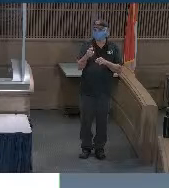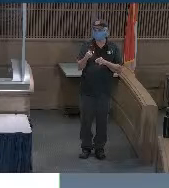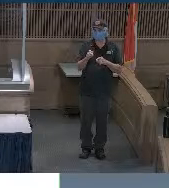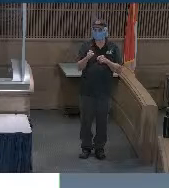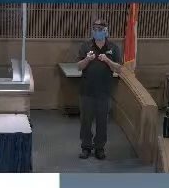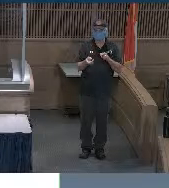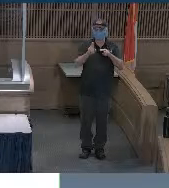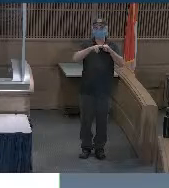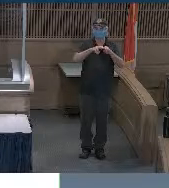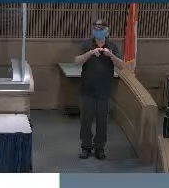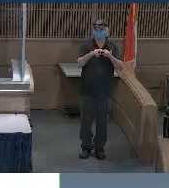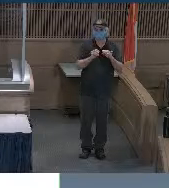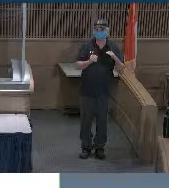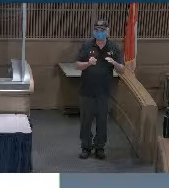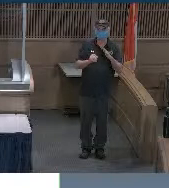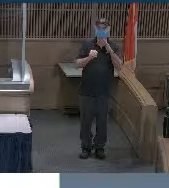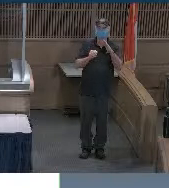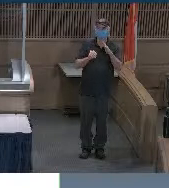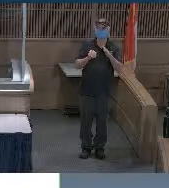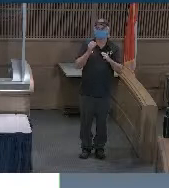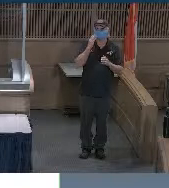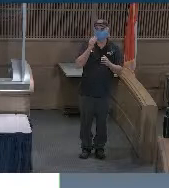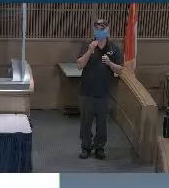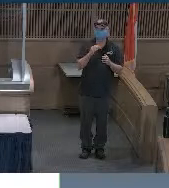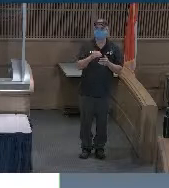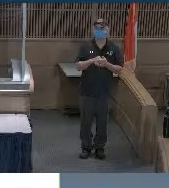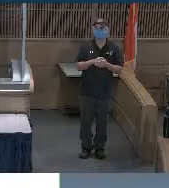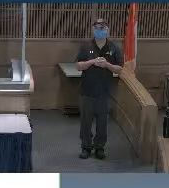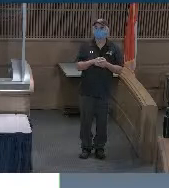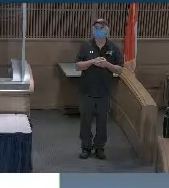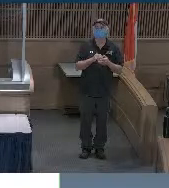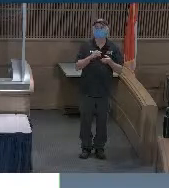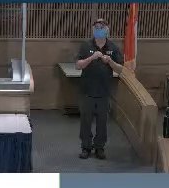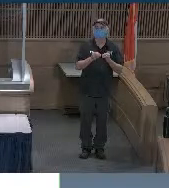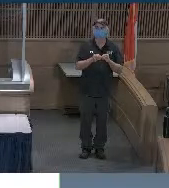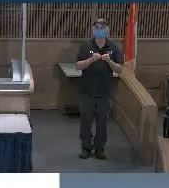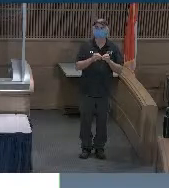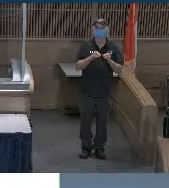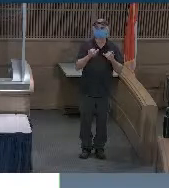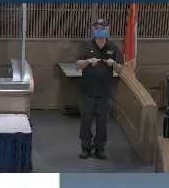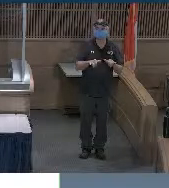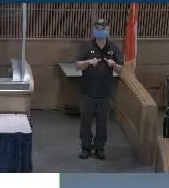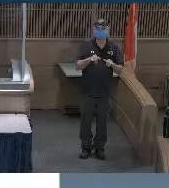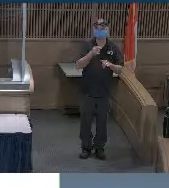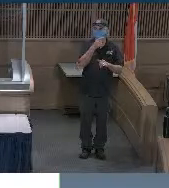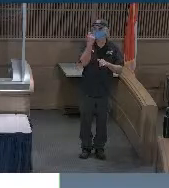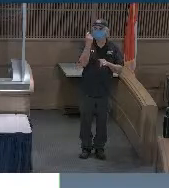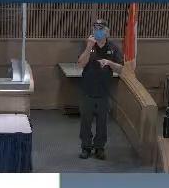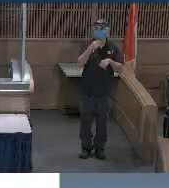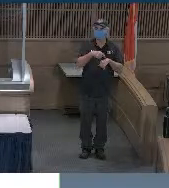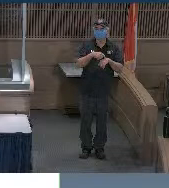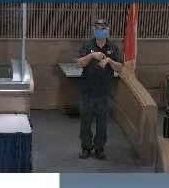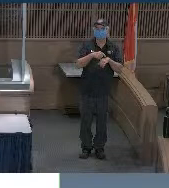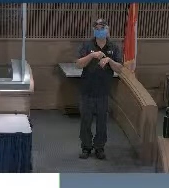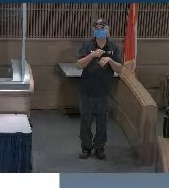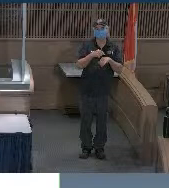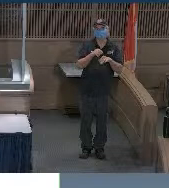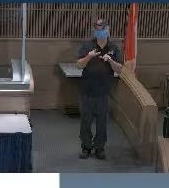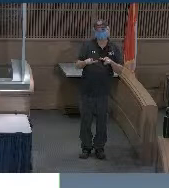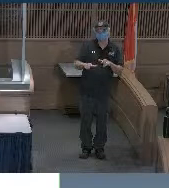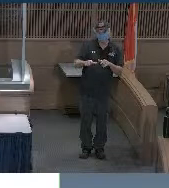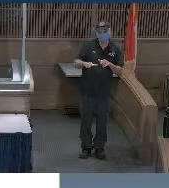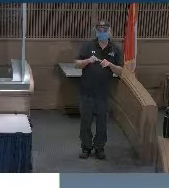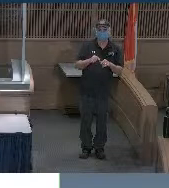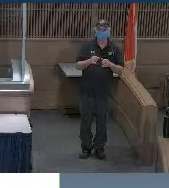that the numbers were quite low from about the 1st